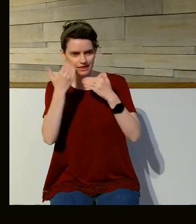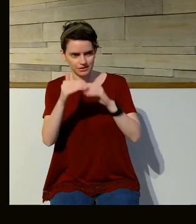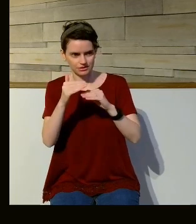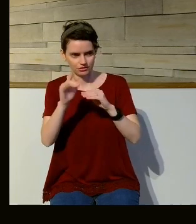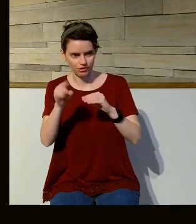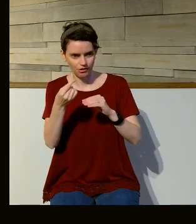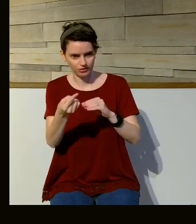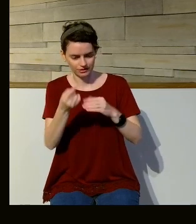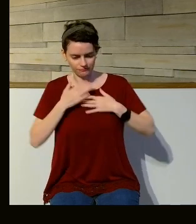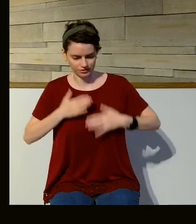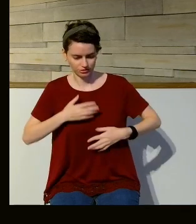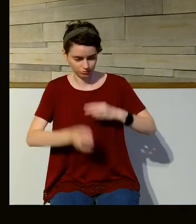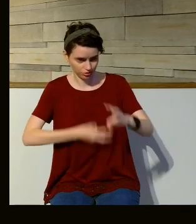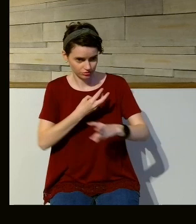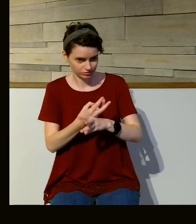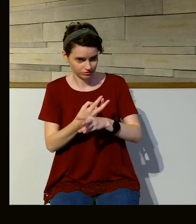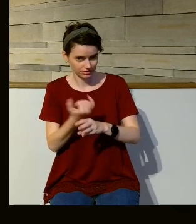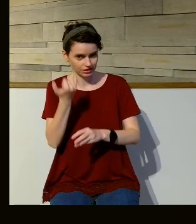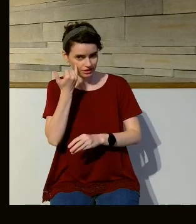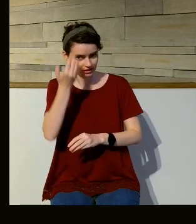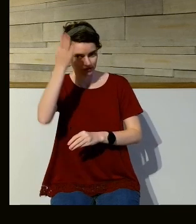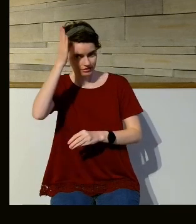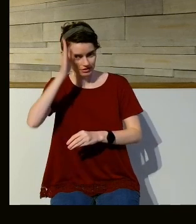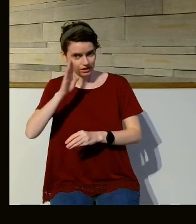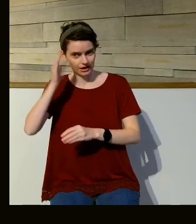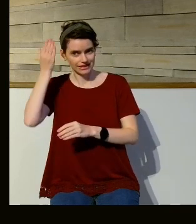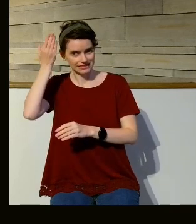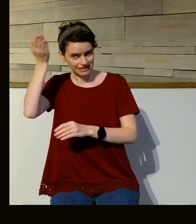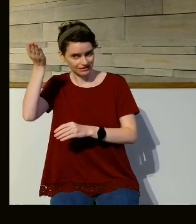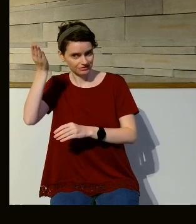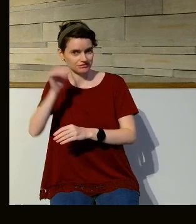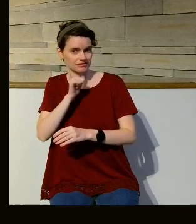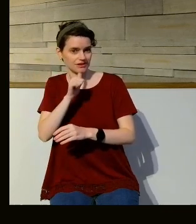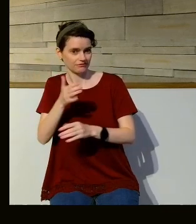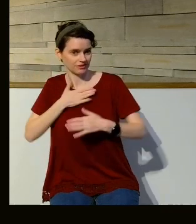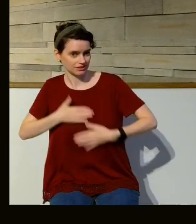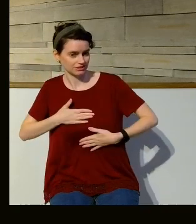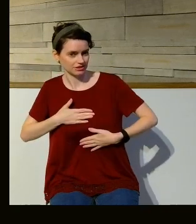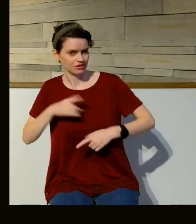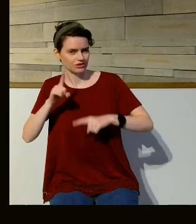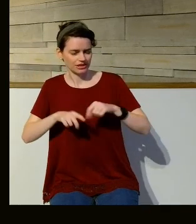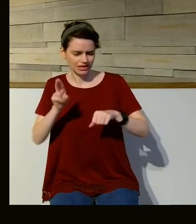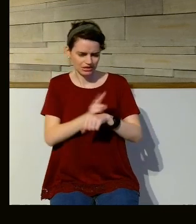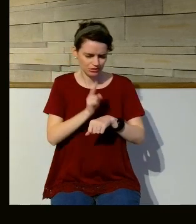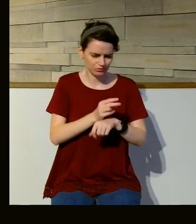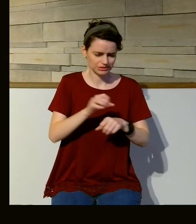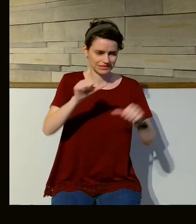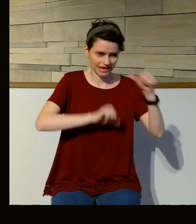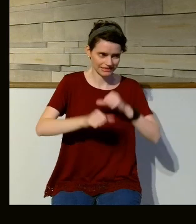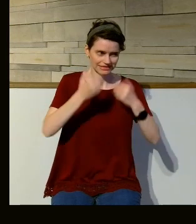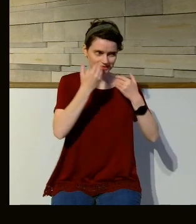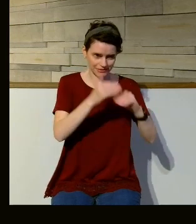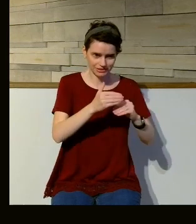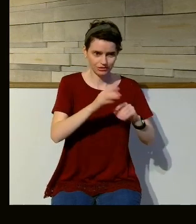only studying the physical world. So if God exists and is by definition non-physical, you cannot use a discipline like science, which is limited